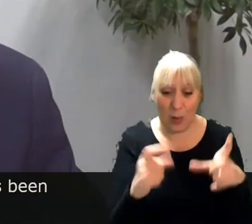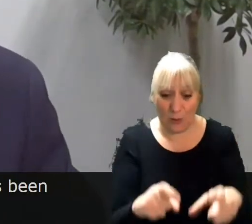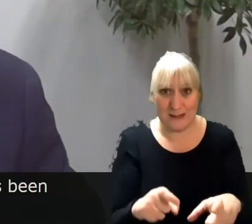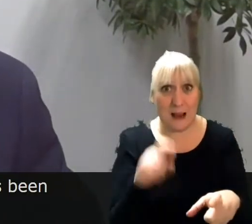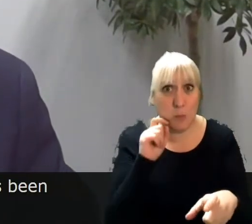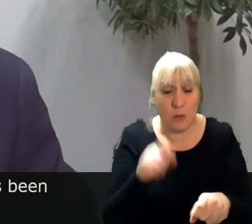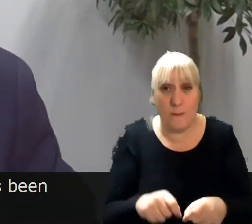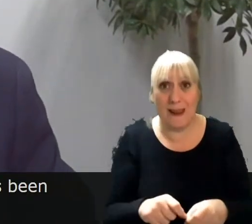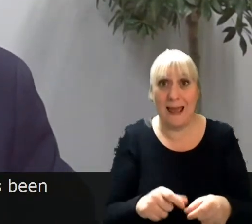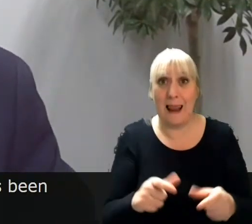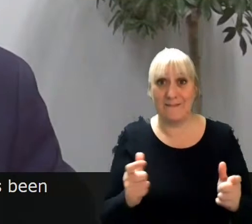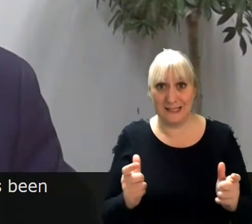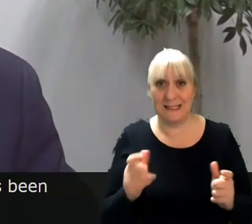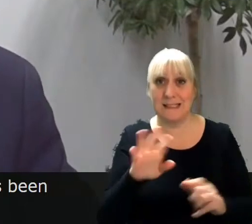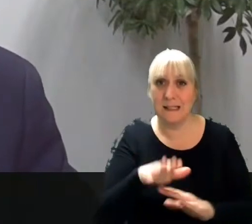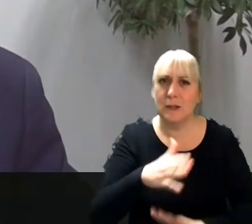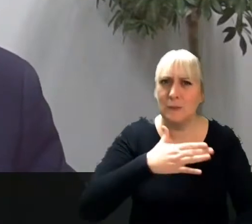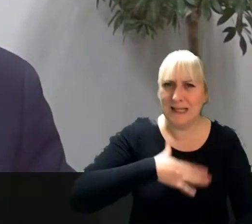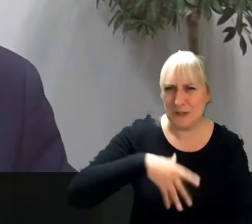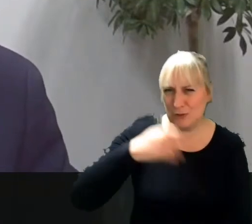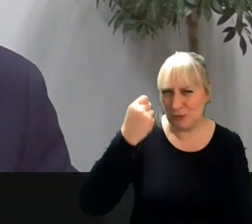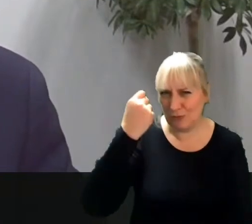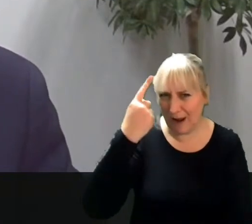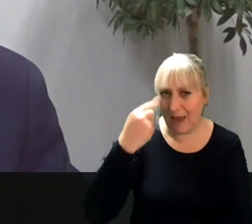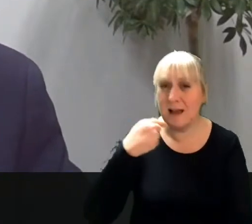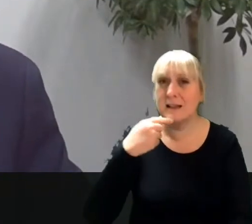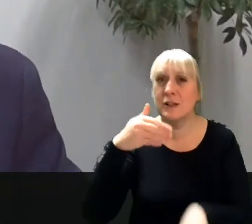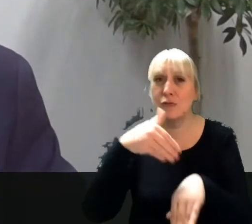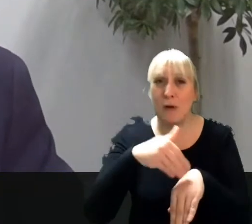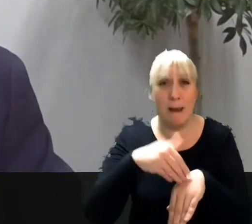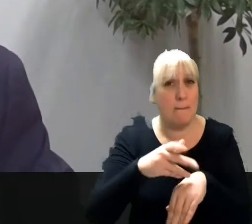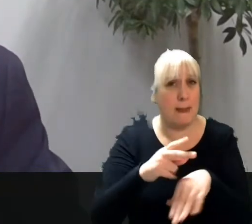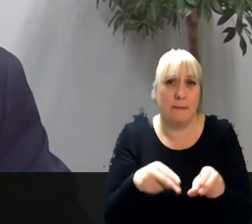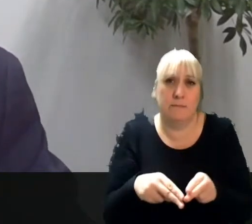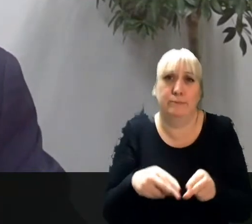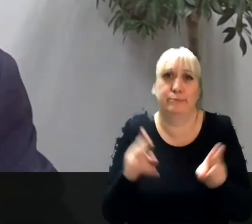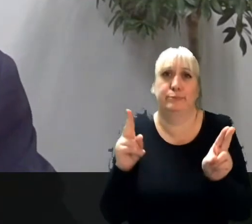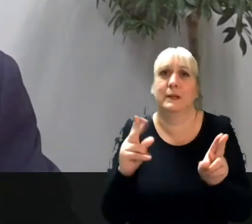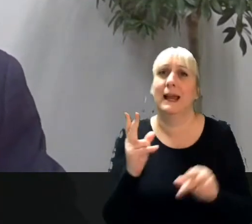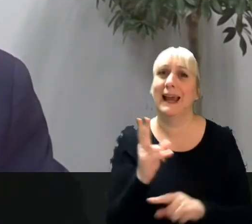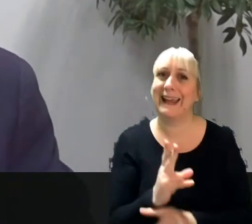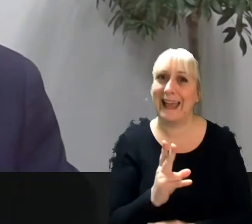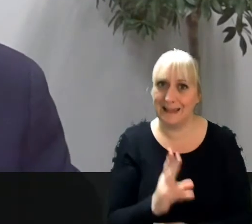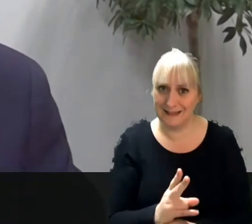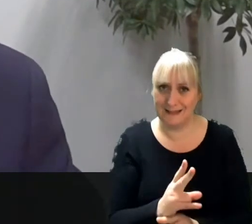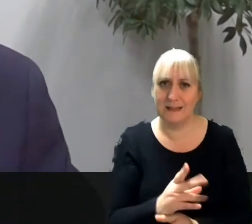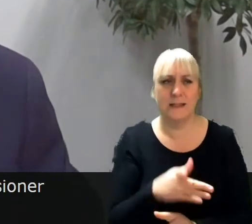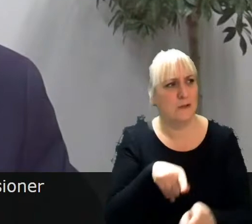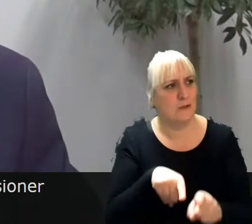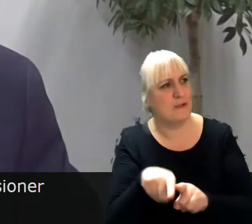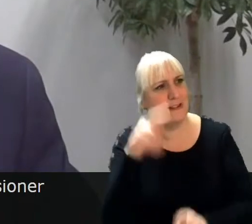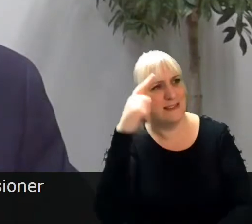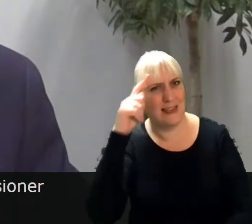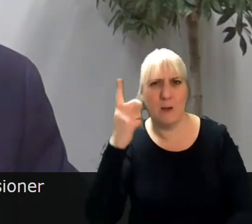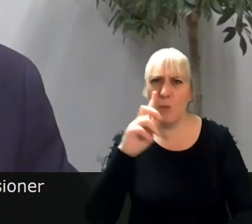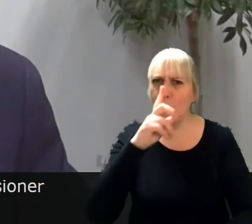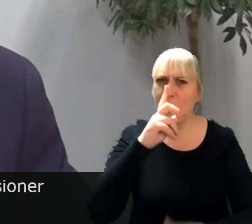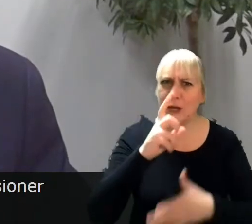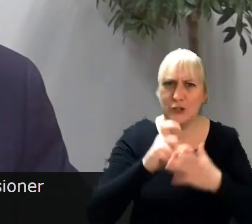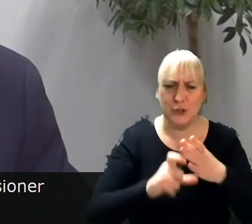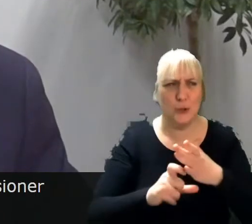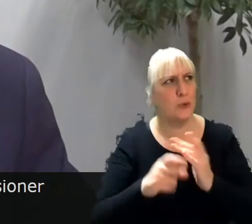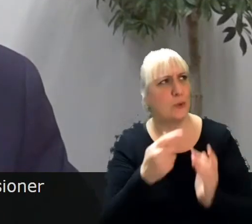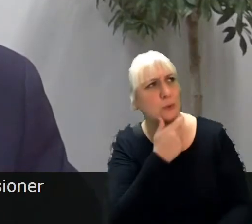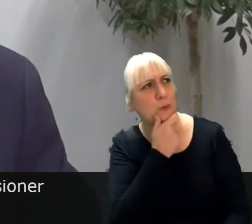yesterday, in my regular catch-up with the Commissioner and the Deputy Commissioner, we were talking about the additional things we've got to do to make sure that we are